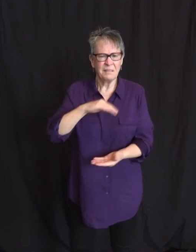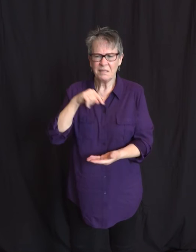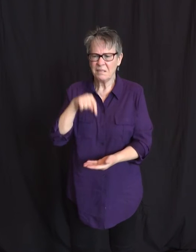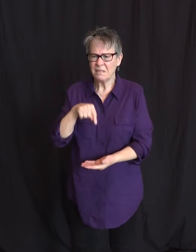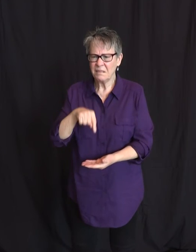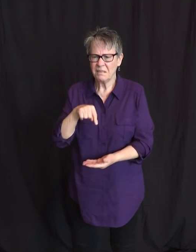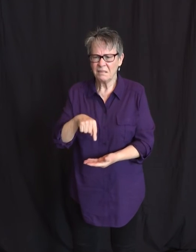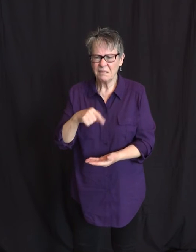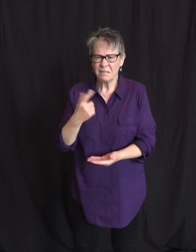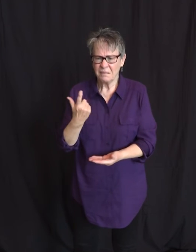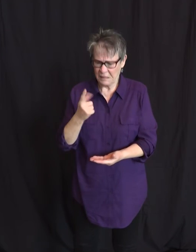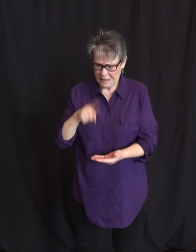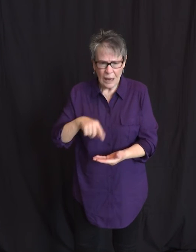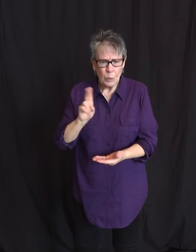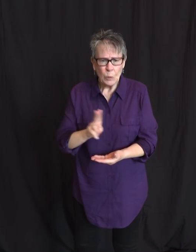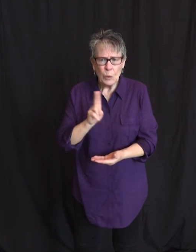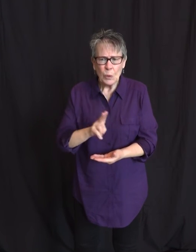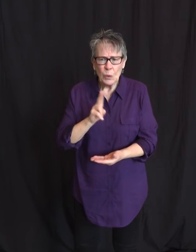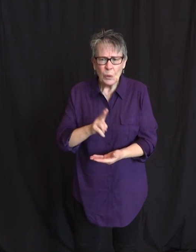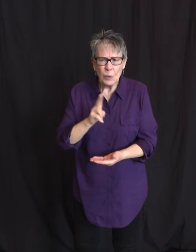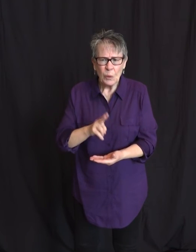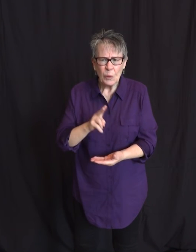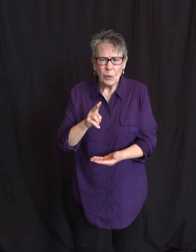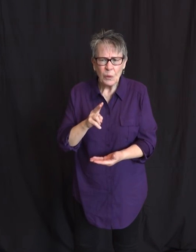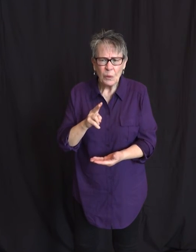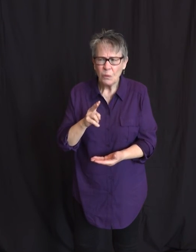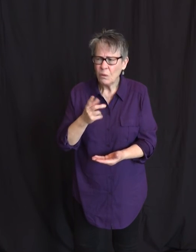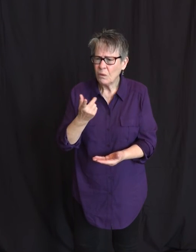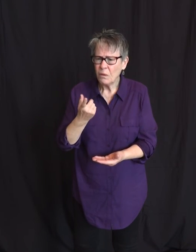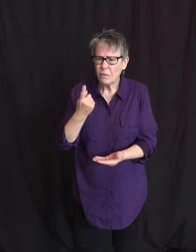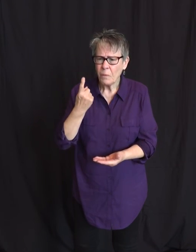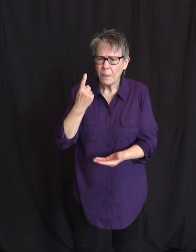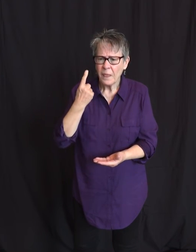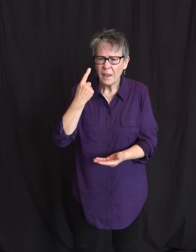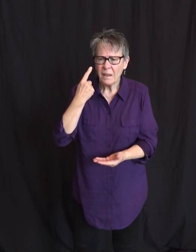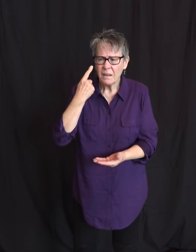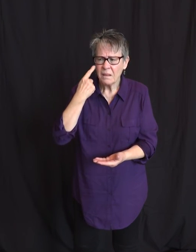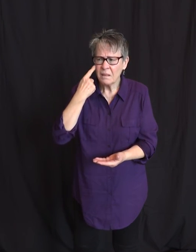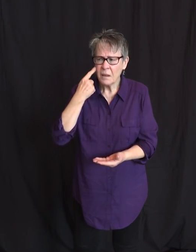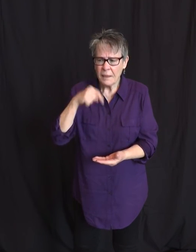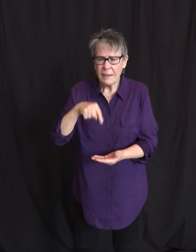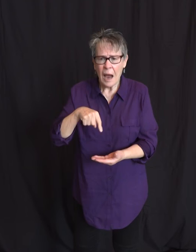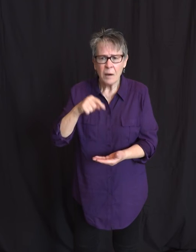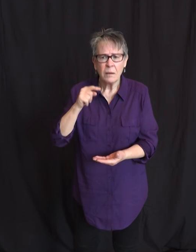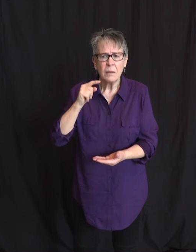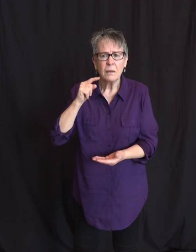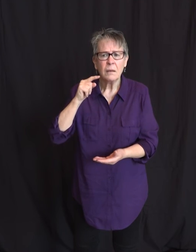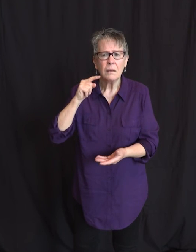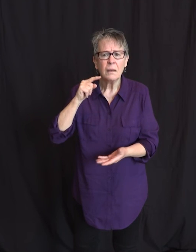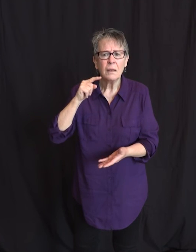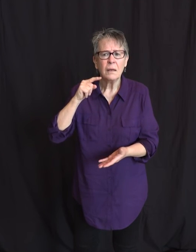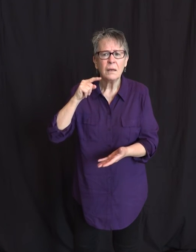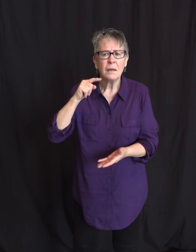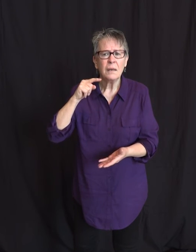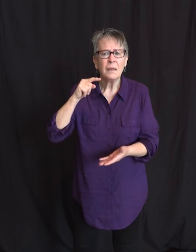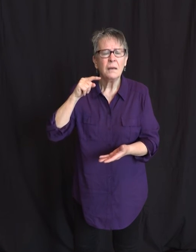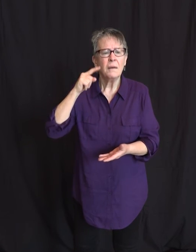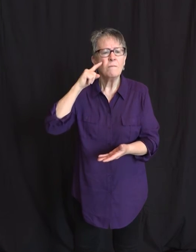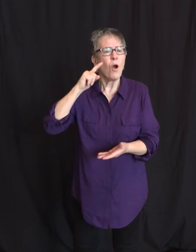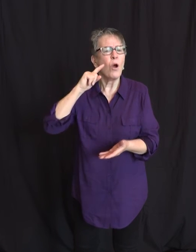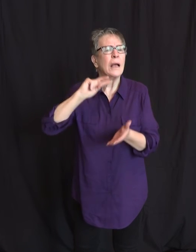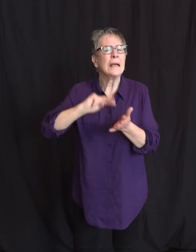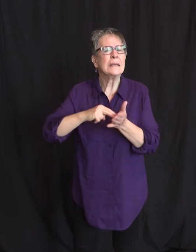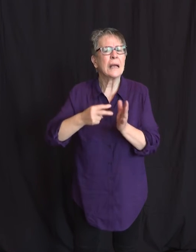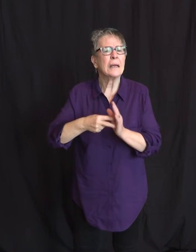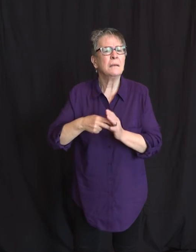It can only be used to cover, if the state buys PPE, that's the federal